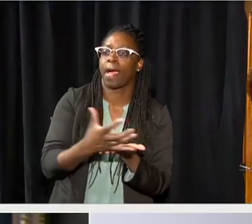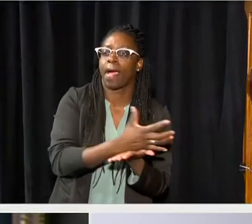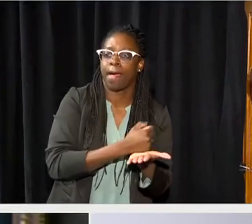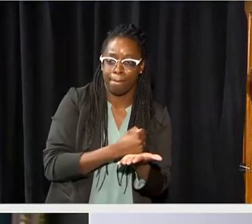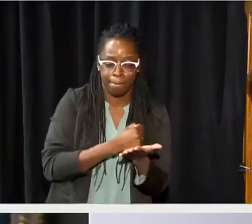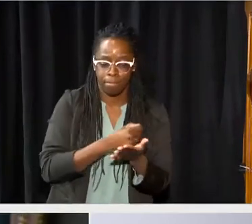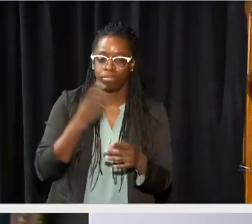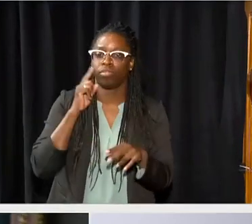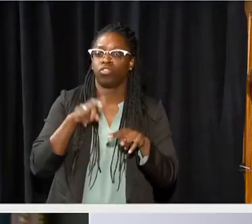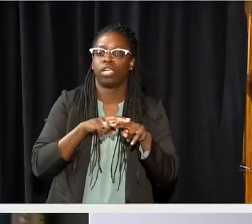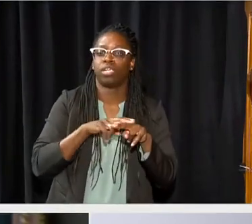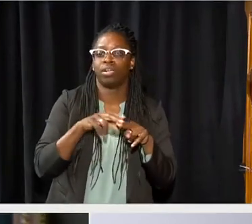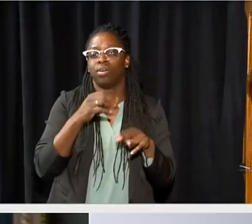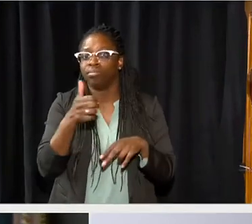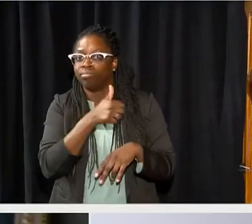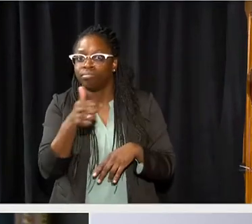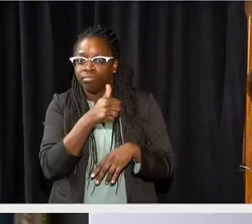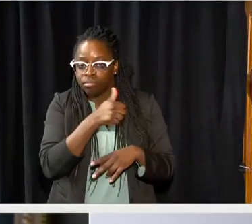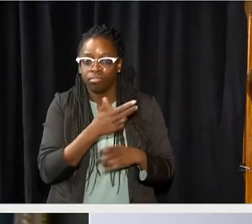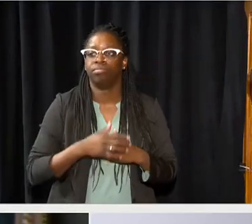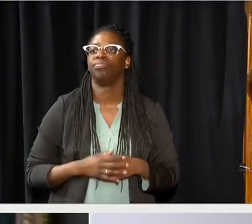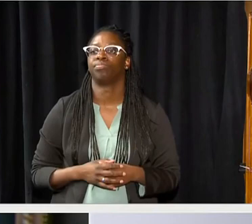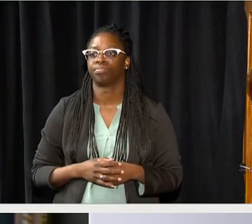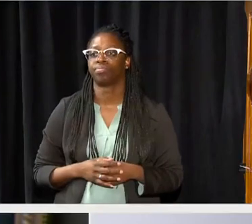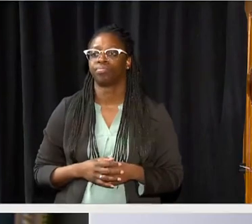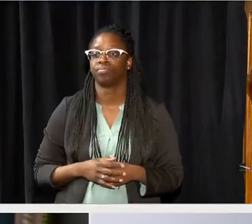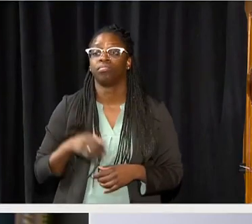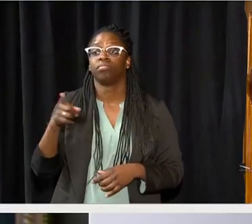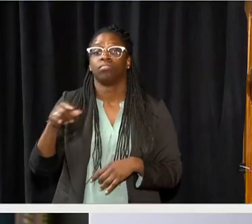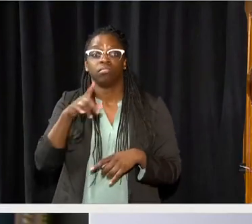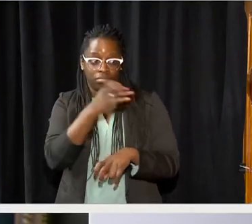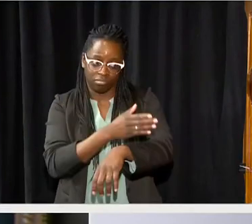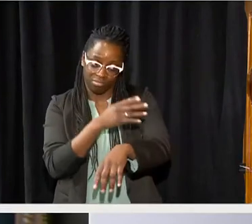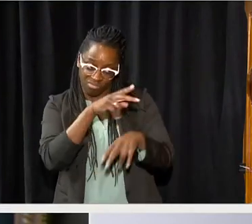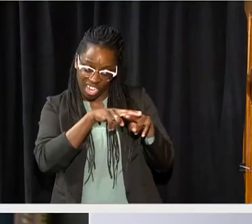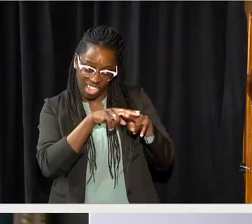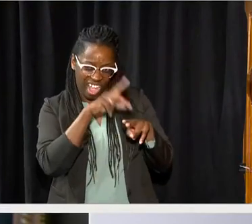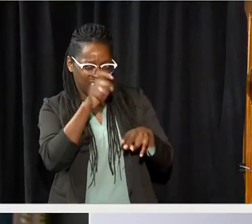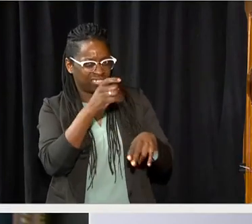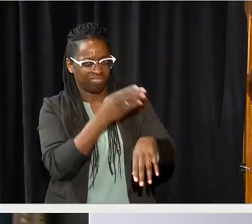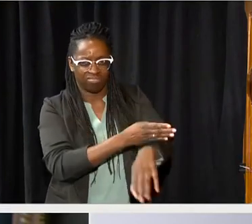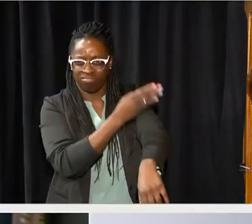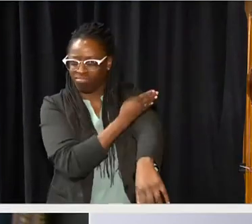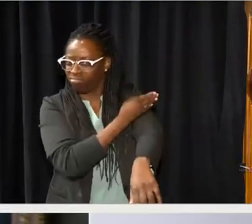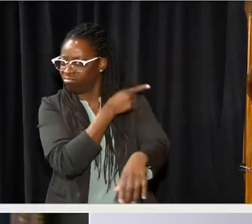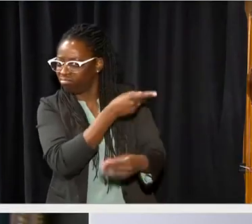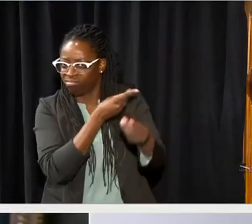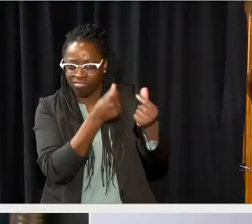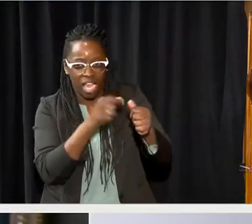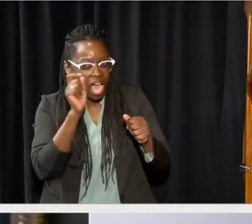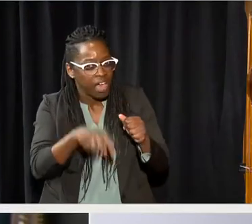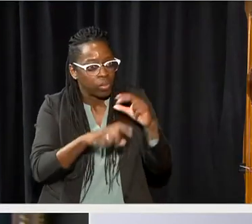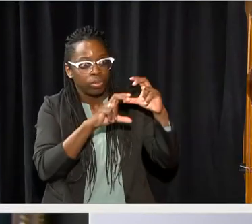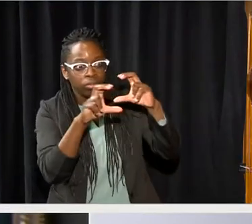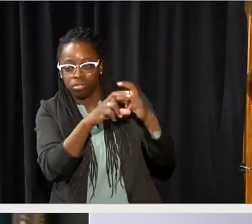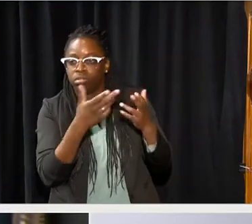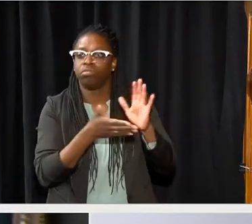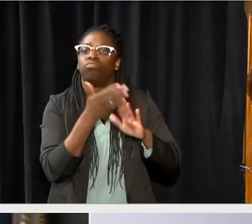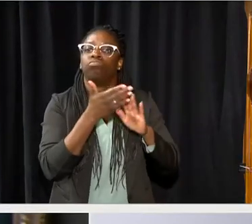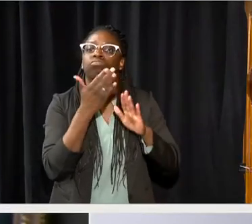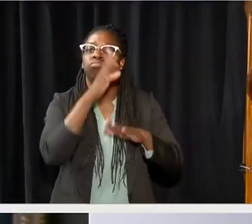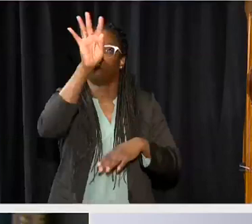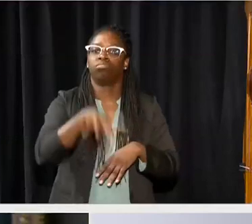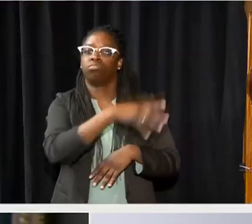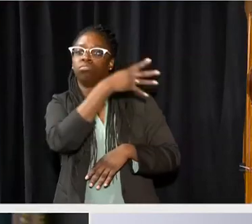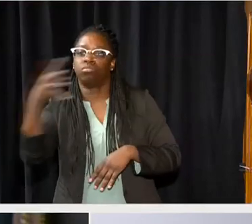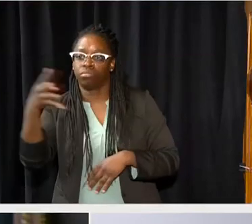Finally, to address the long-term needs of our rails and our roads, we'll appoint a task force of public and private leaders to